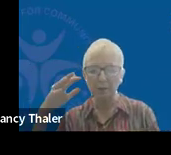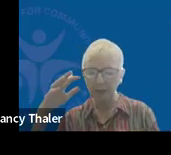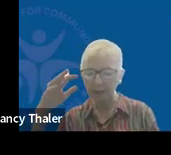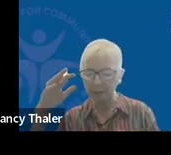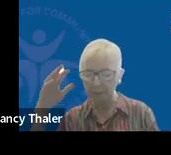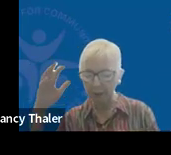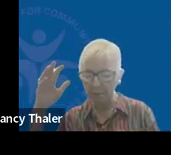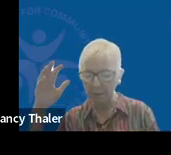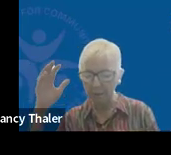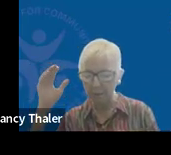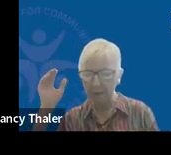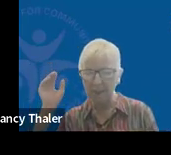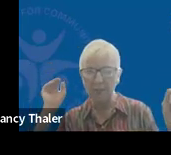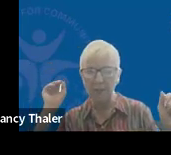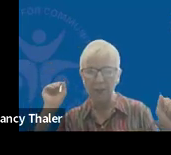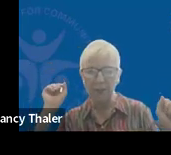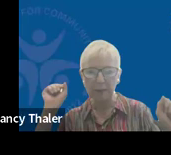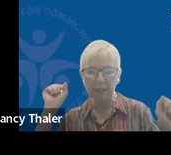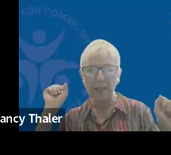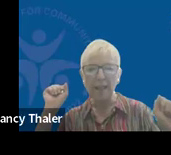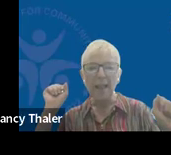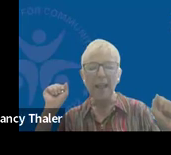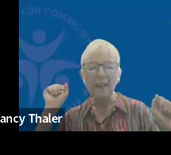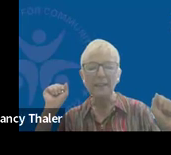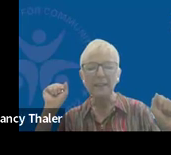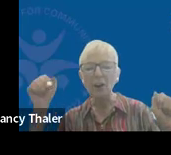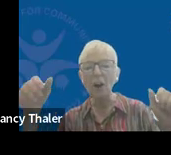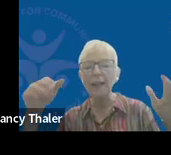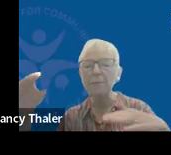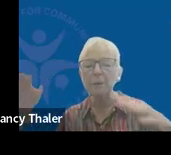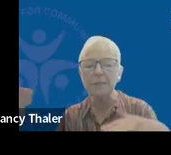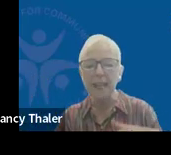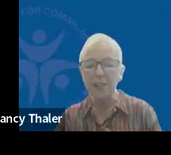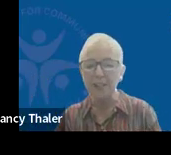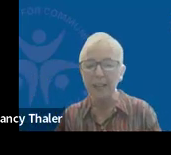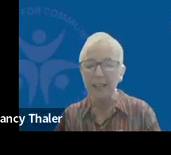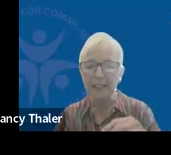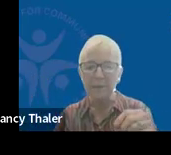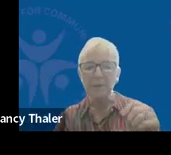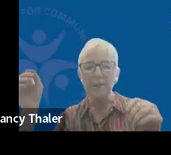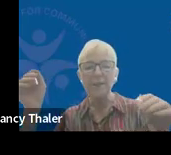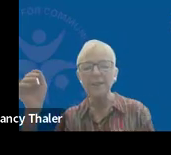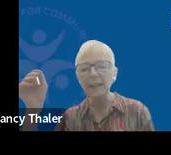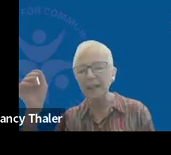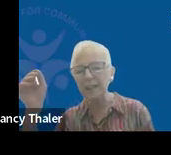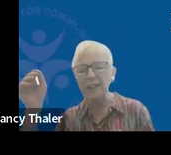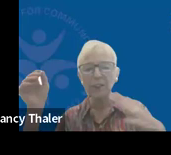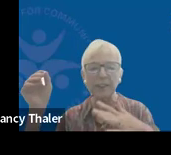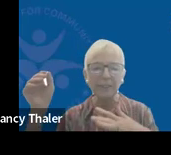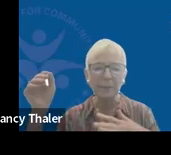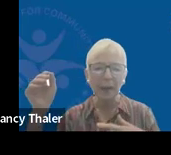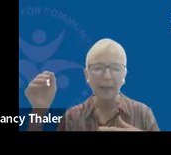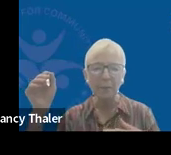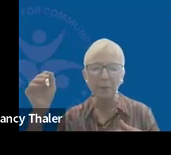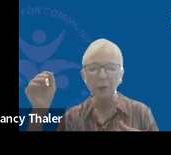part of the medical assistance advisory committee. And there are implementation dates. The state has a year